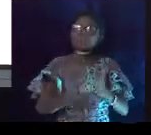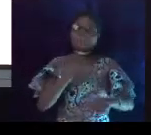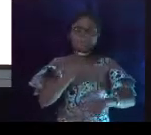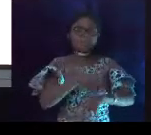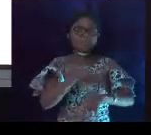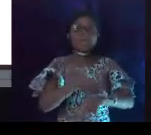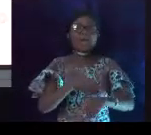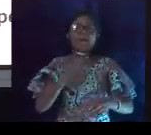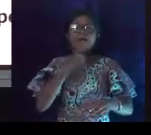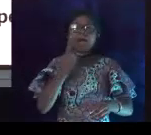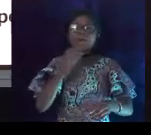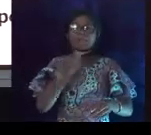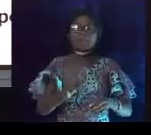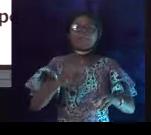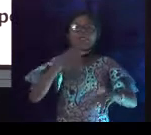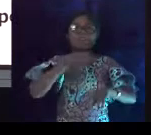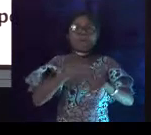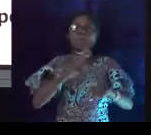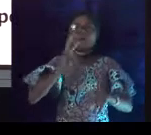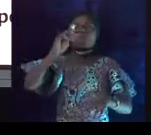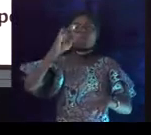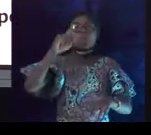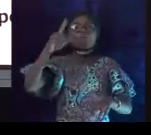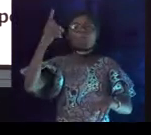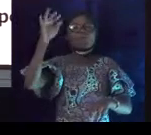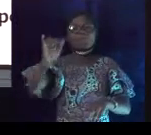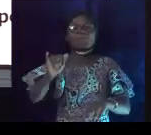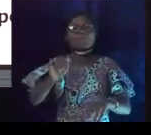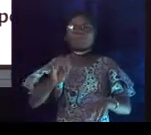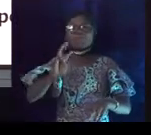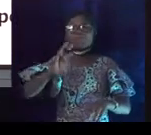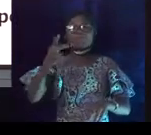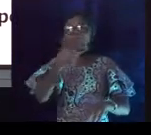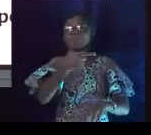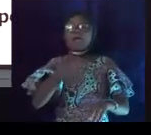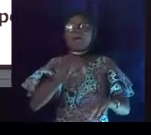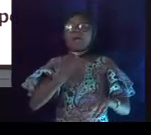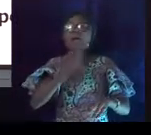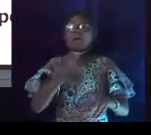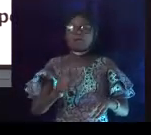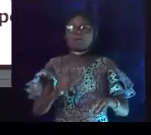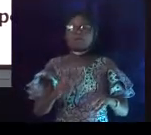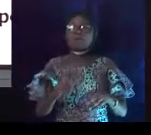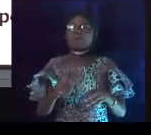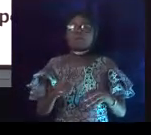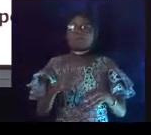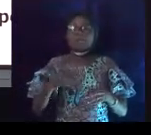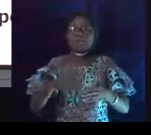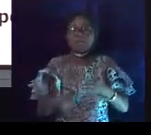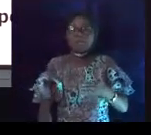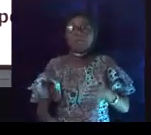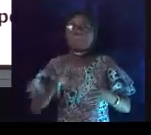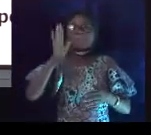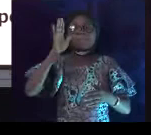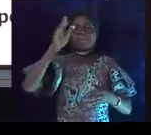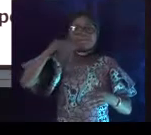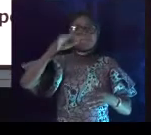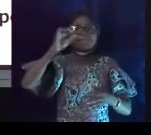period, at the time of molting. After molting, hens lay fewer eggs per